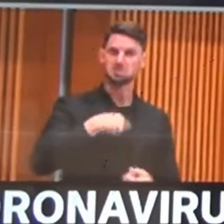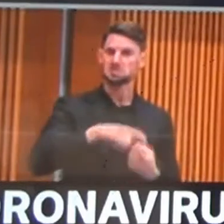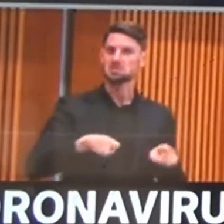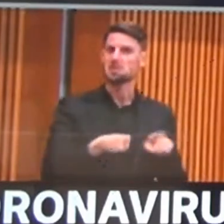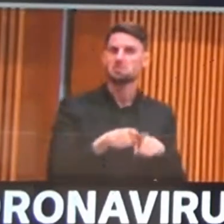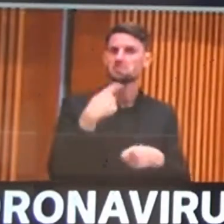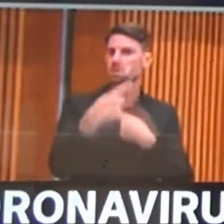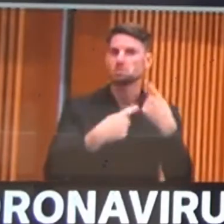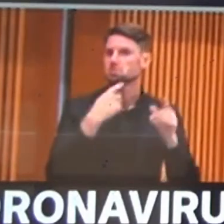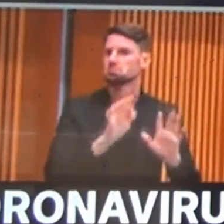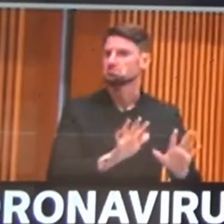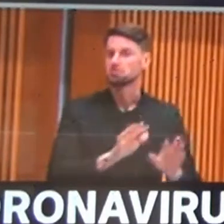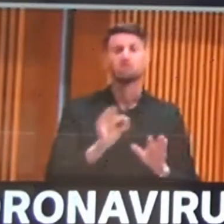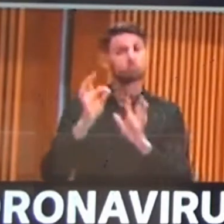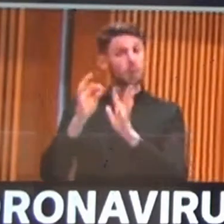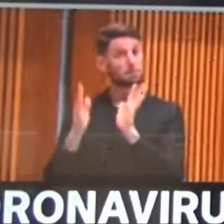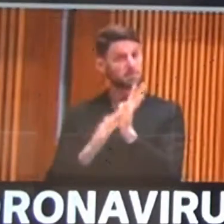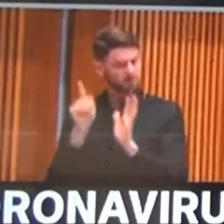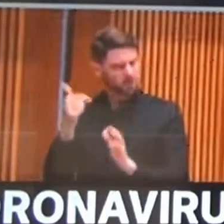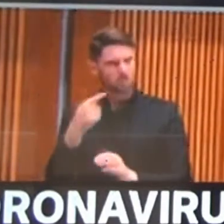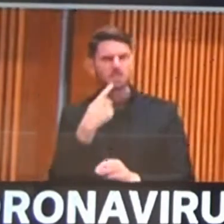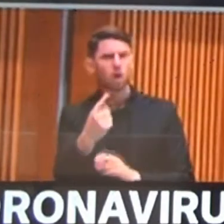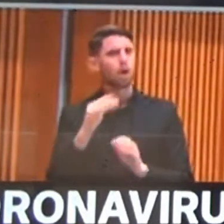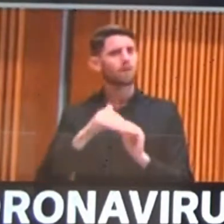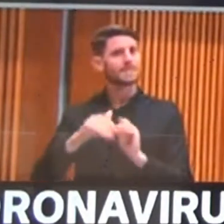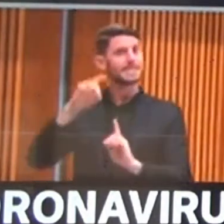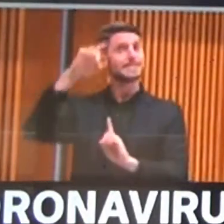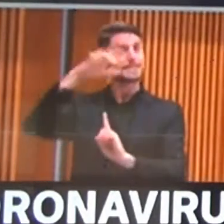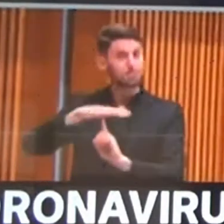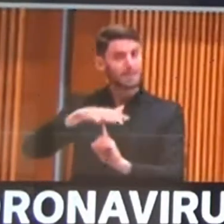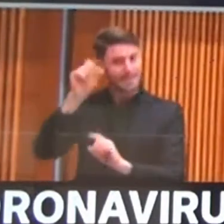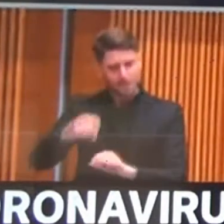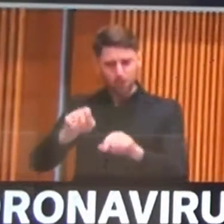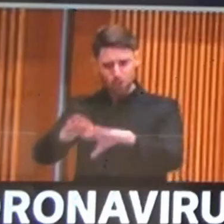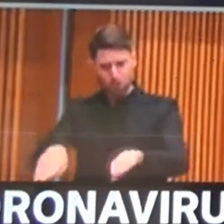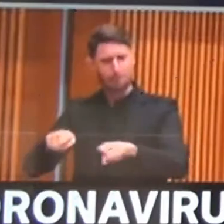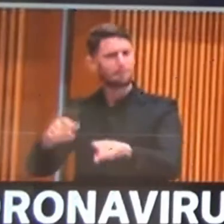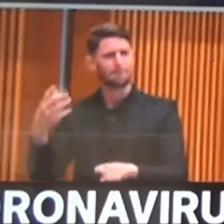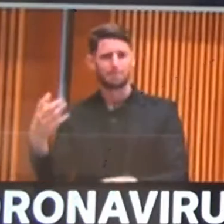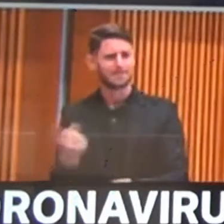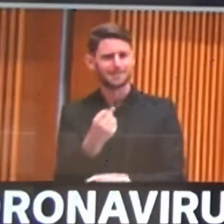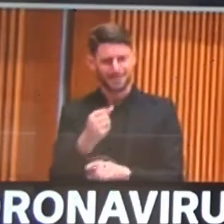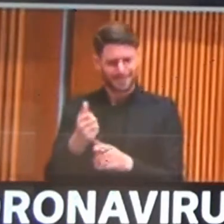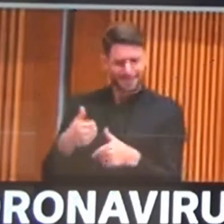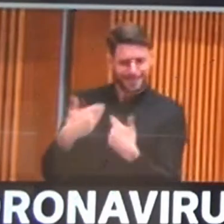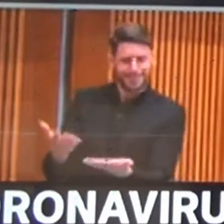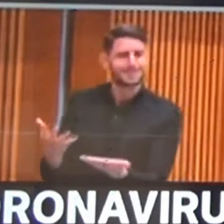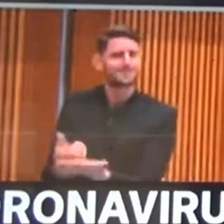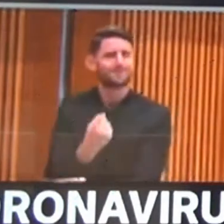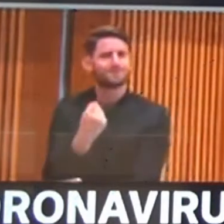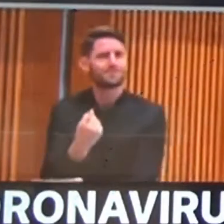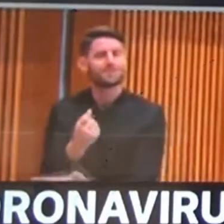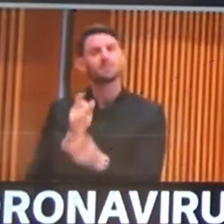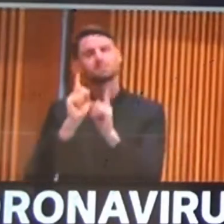also drew the difference between the safety of children, but some of the occupational work health and